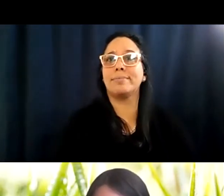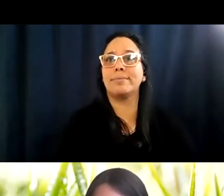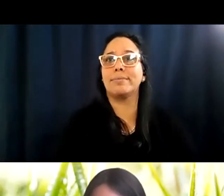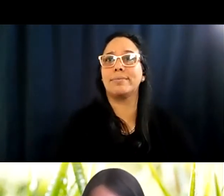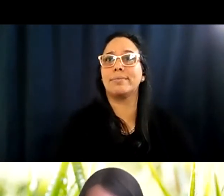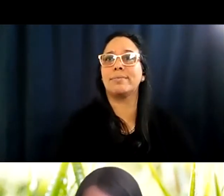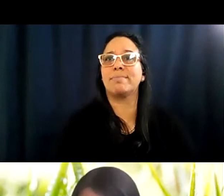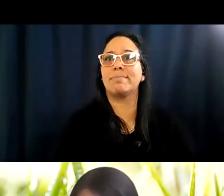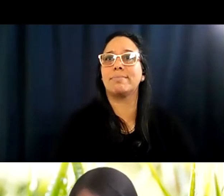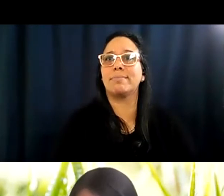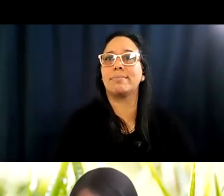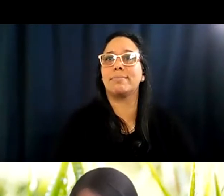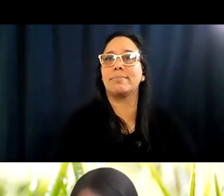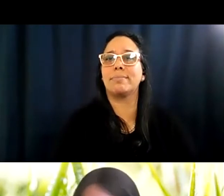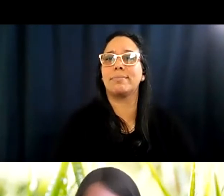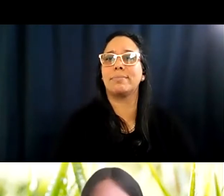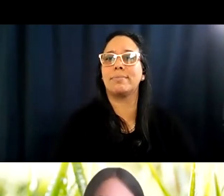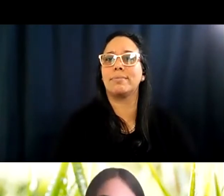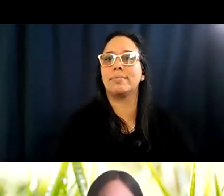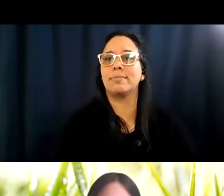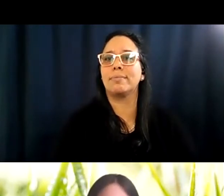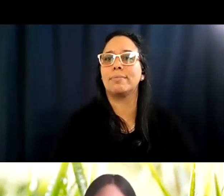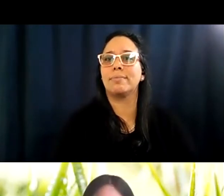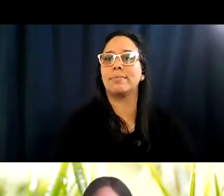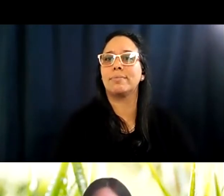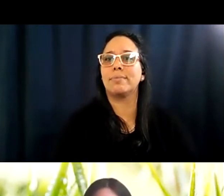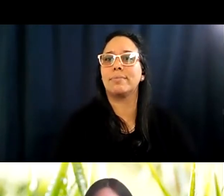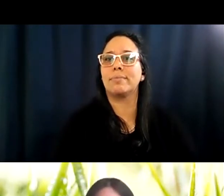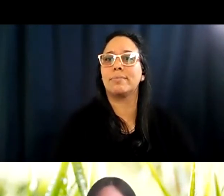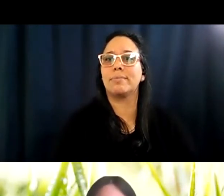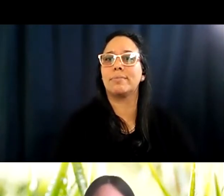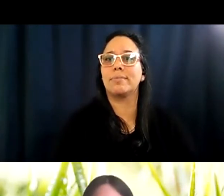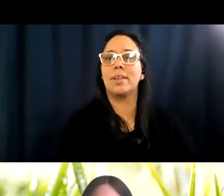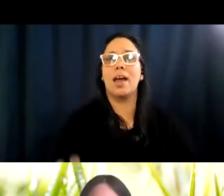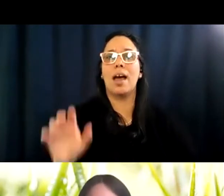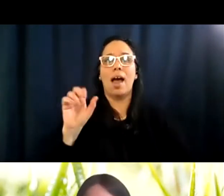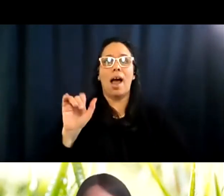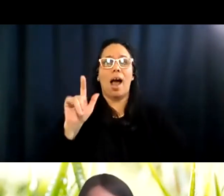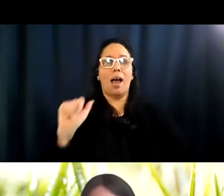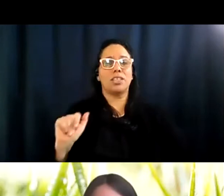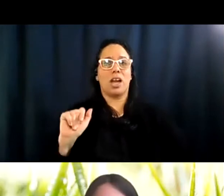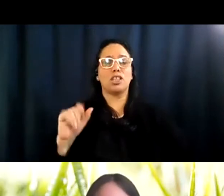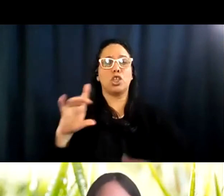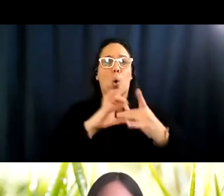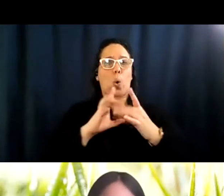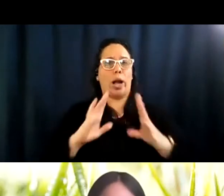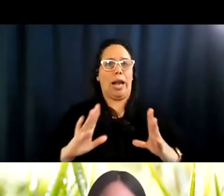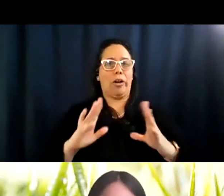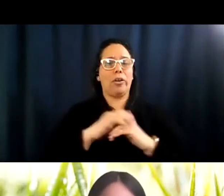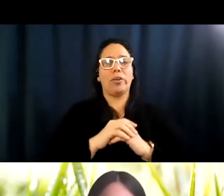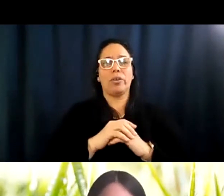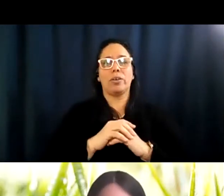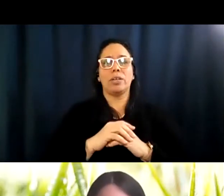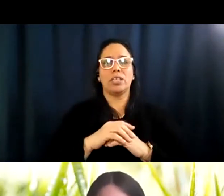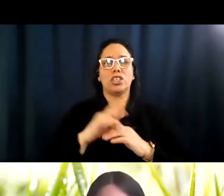bio, Asha Nettles is one of the coordinators for ASI and serves as the advisor for the Social Justice Commission. Asha is a